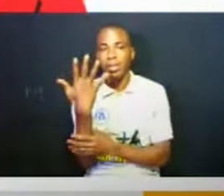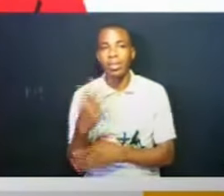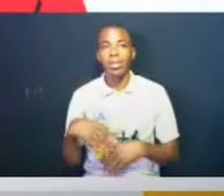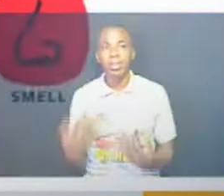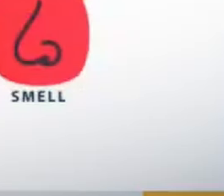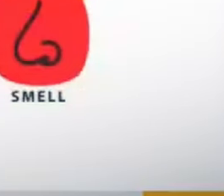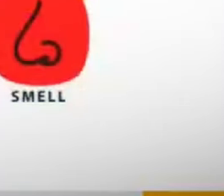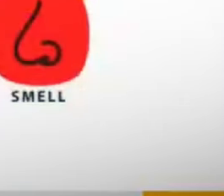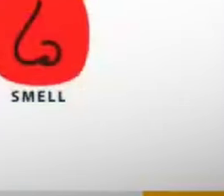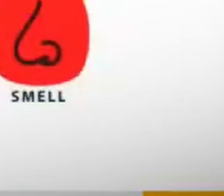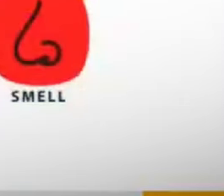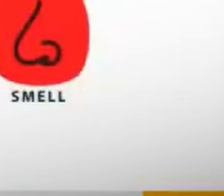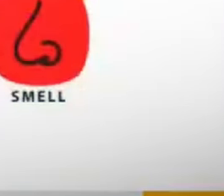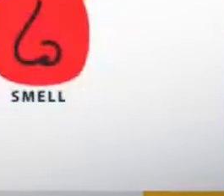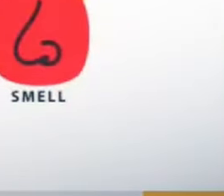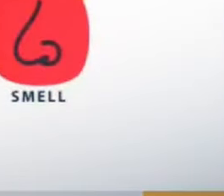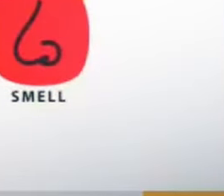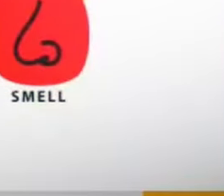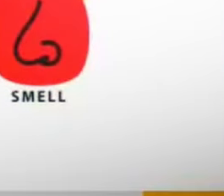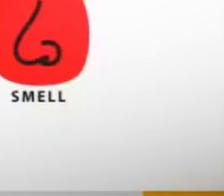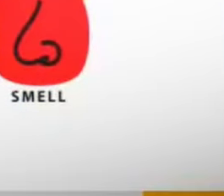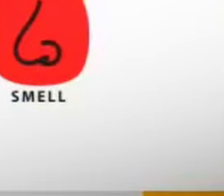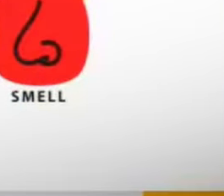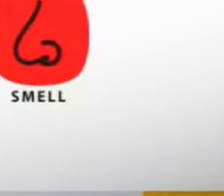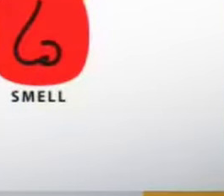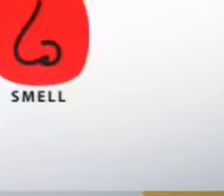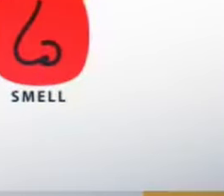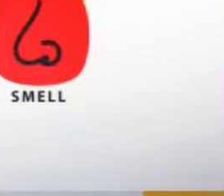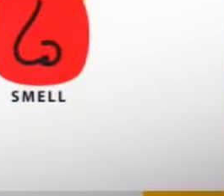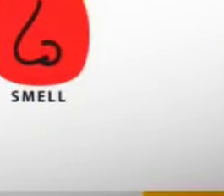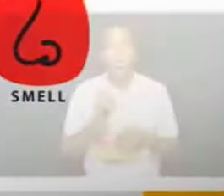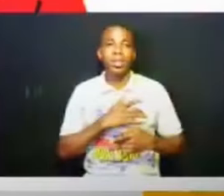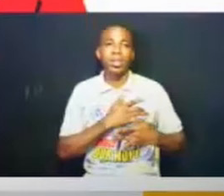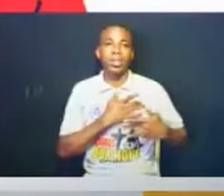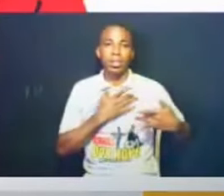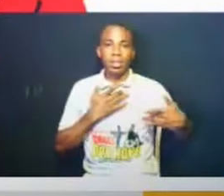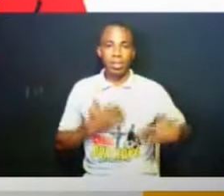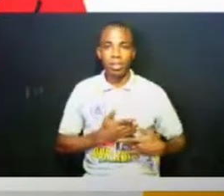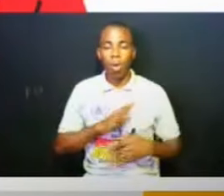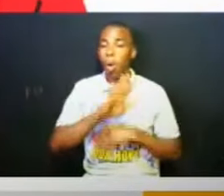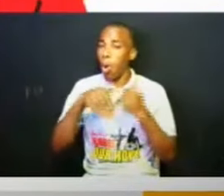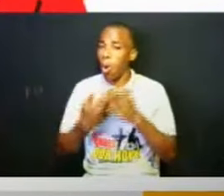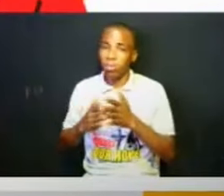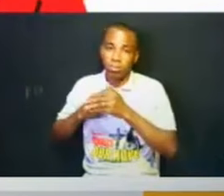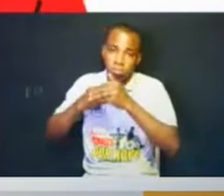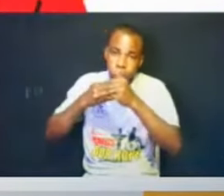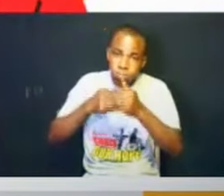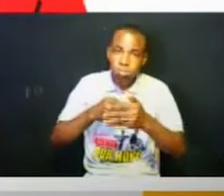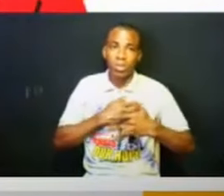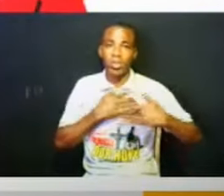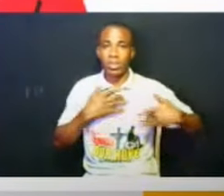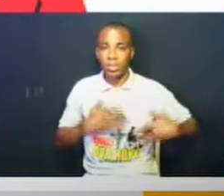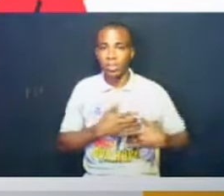guard this heart. So all our senses draw things into the